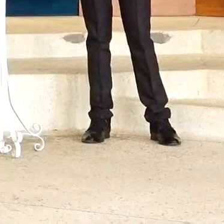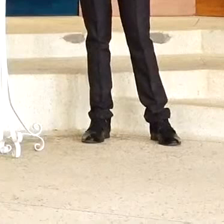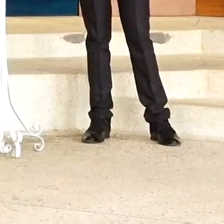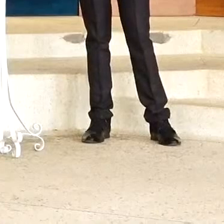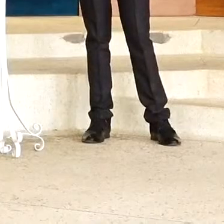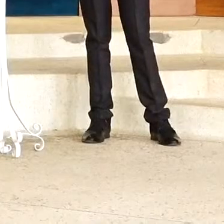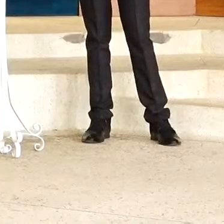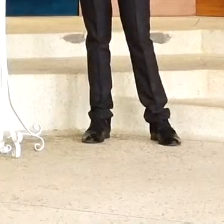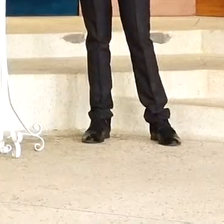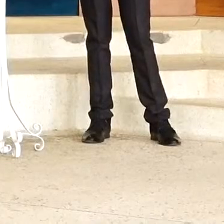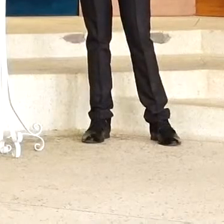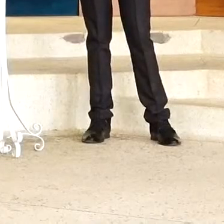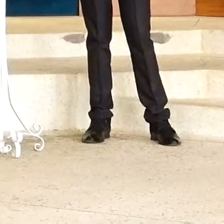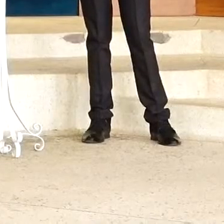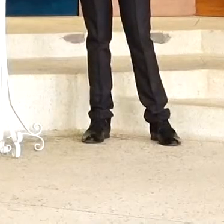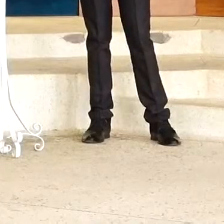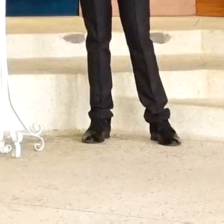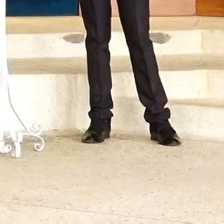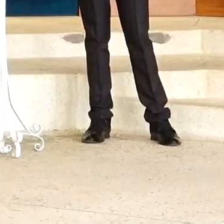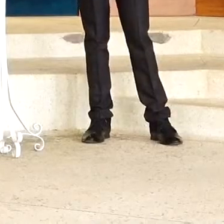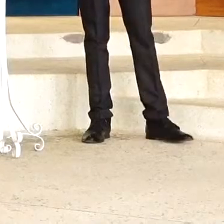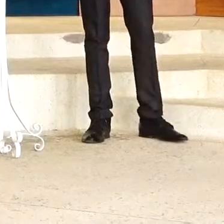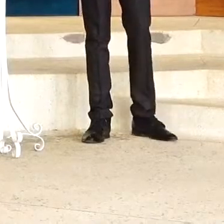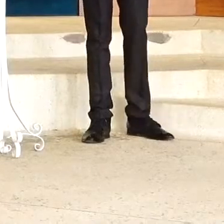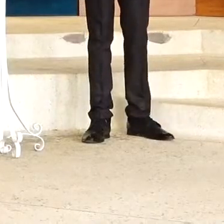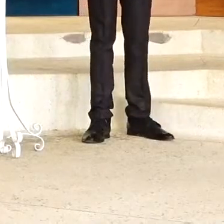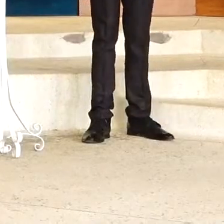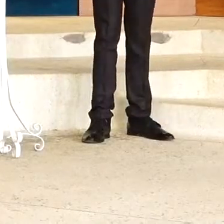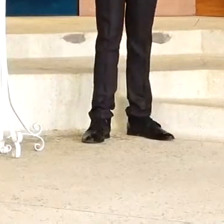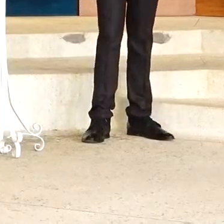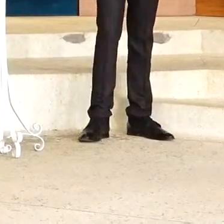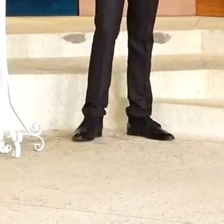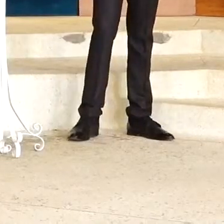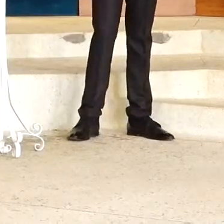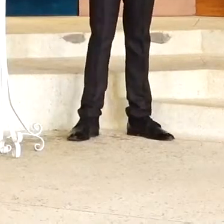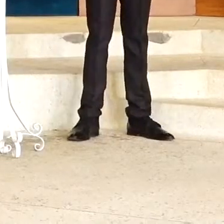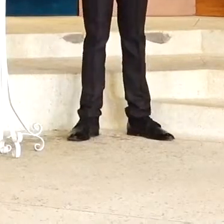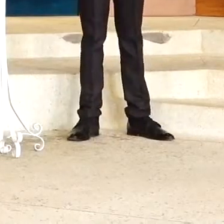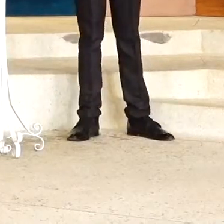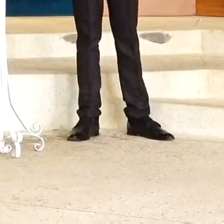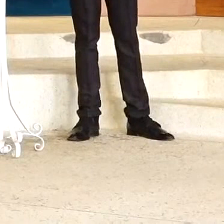Eli? Outer court of the heavenly sanctuary.